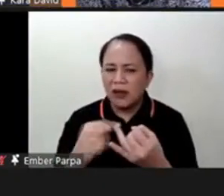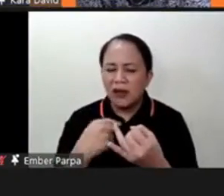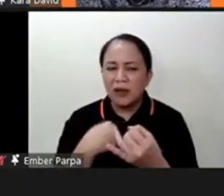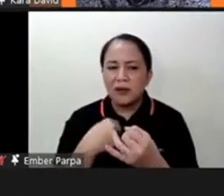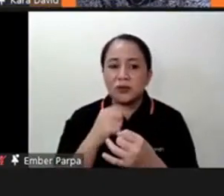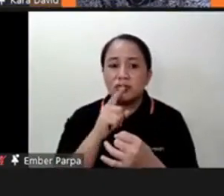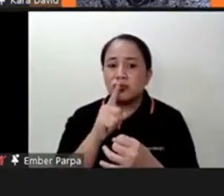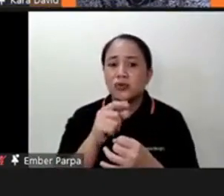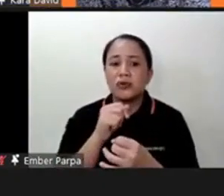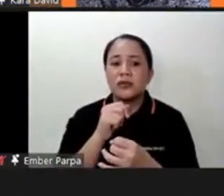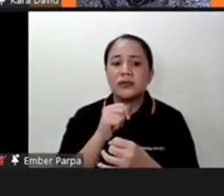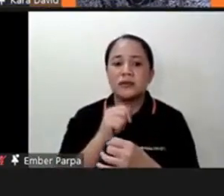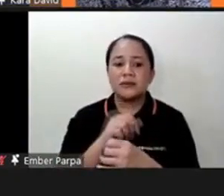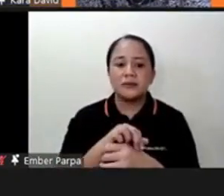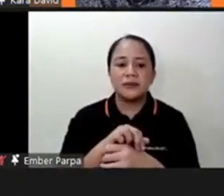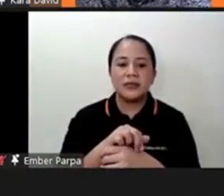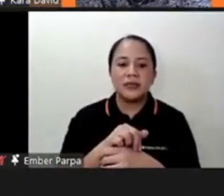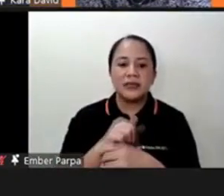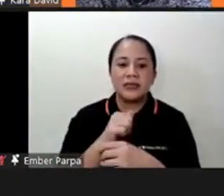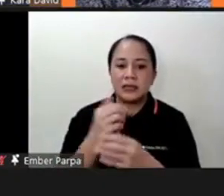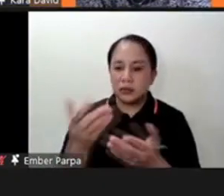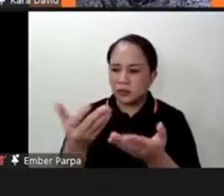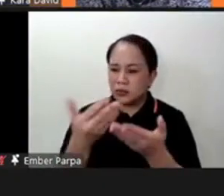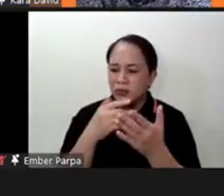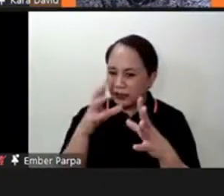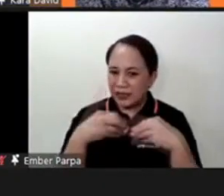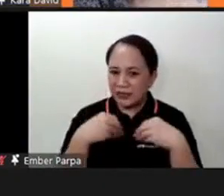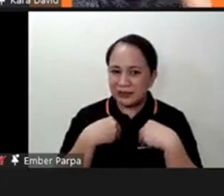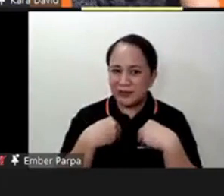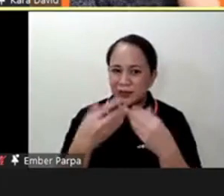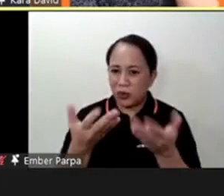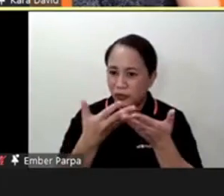ko kinuha yung offer niya, just that offer,